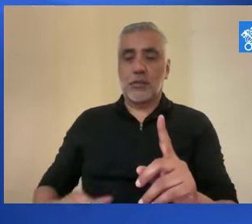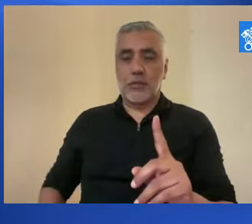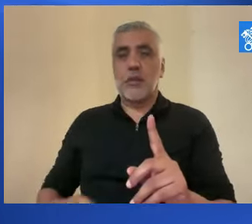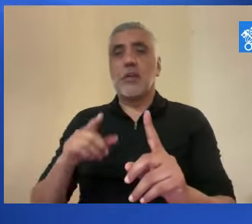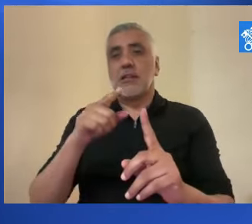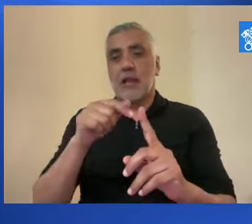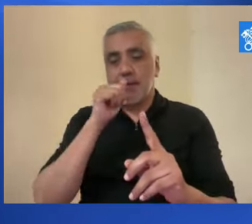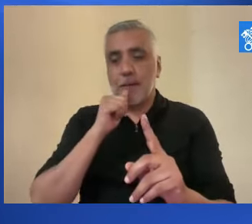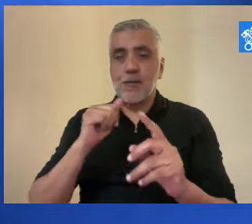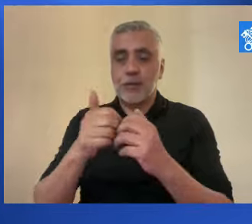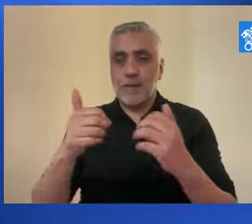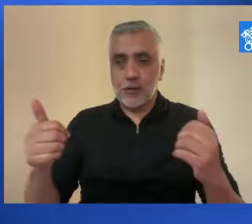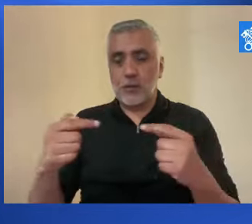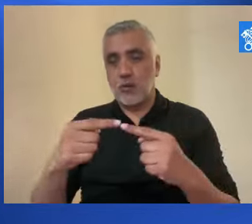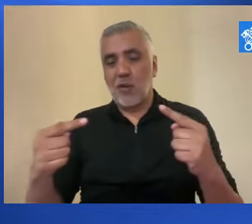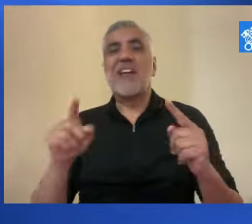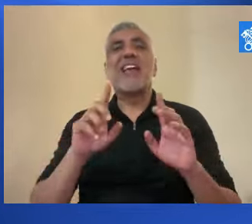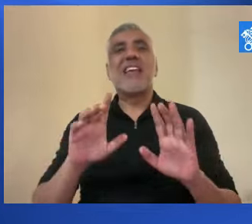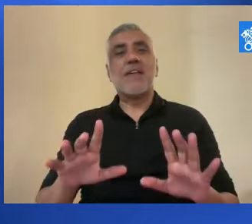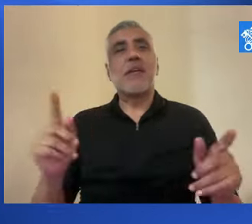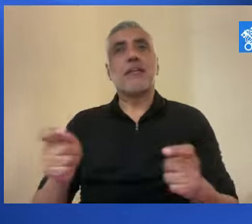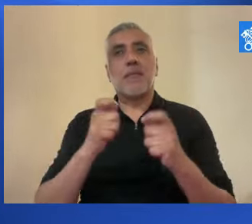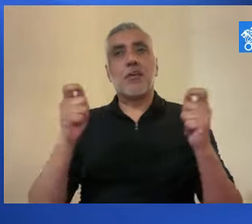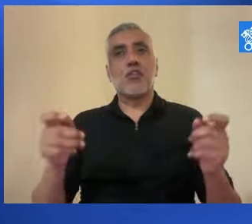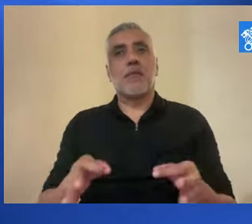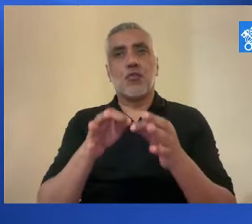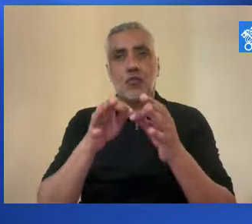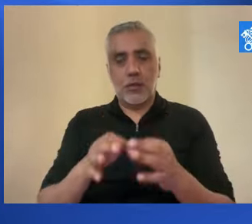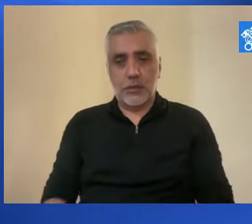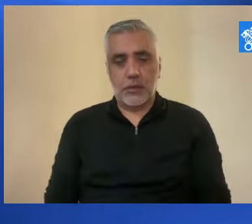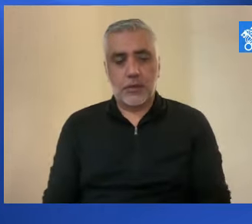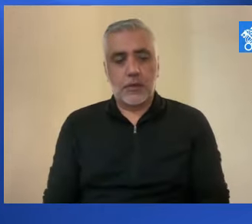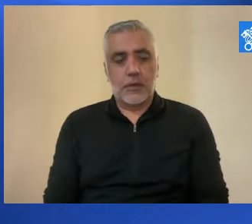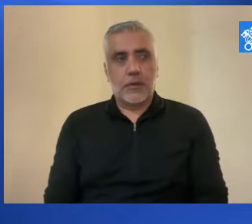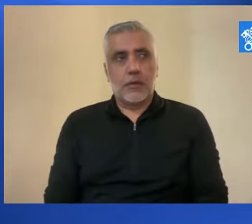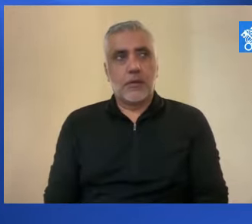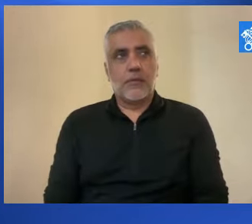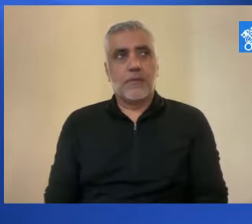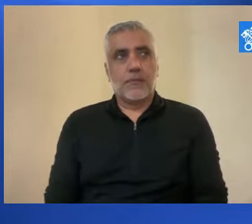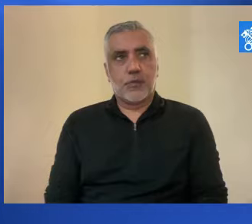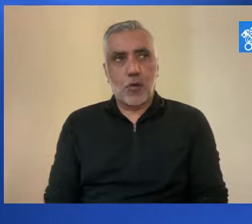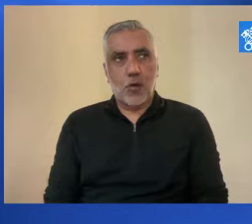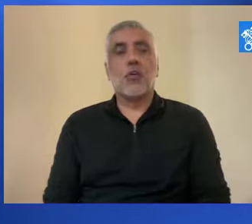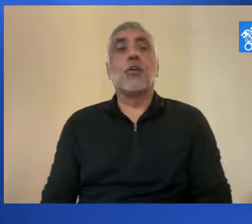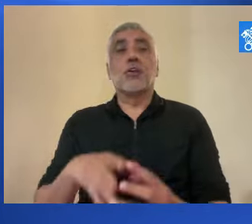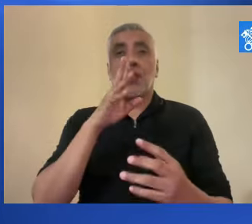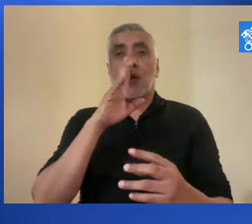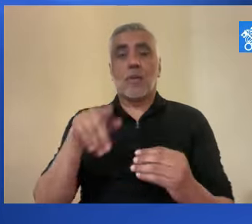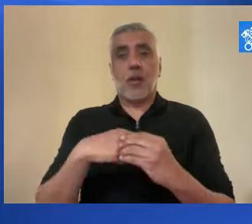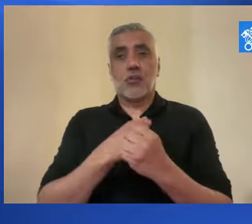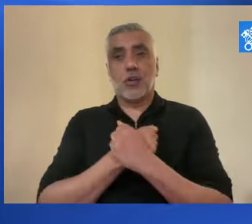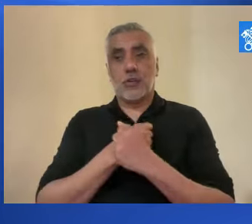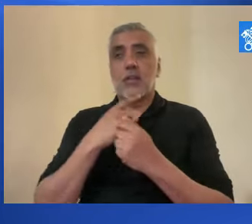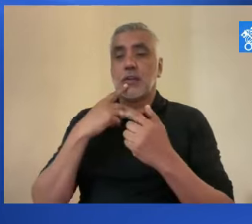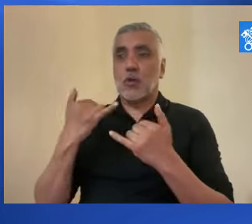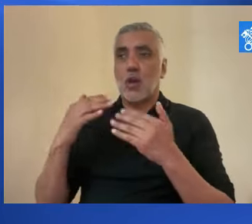Eucharist. And speaking of charity, Pope now taking a moment to greet the readers at today's general audience, as he normally